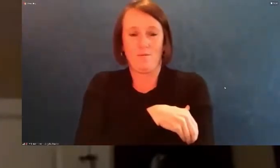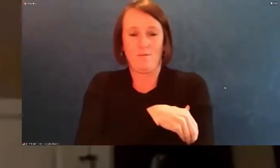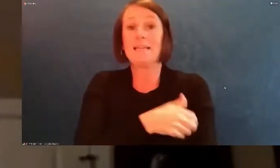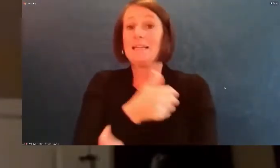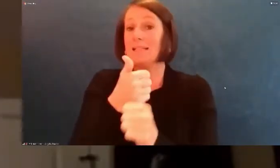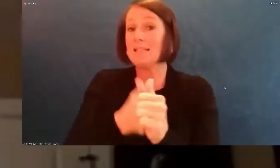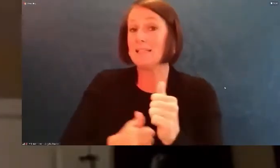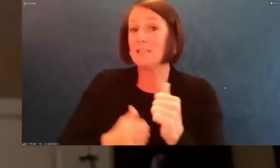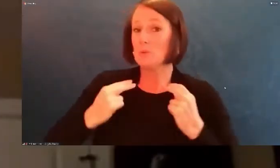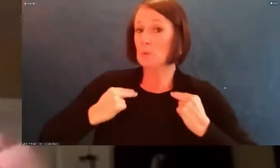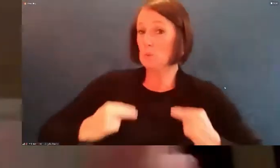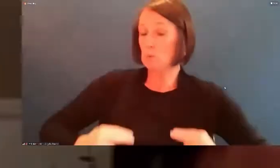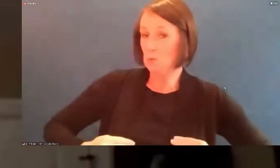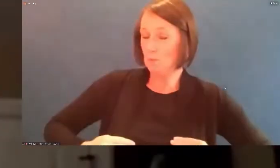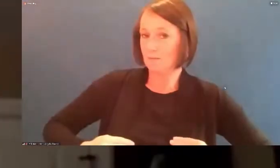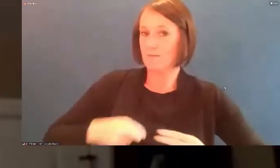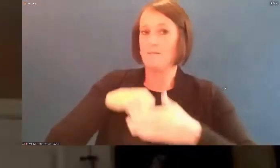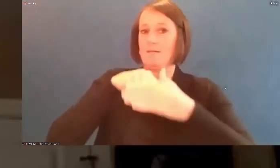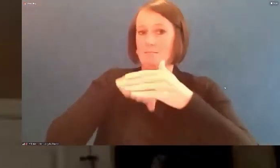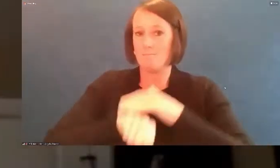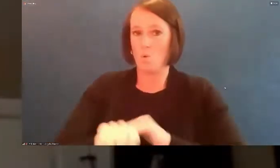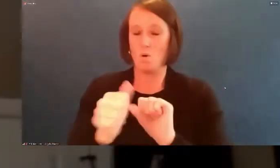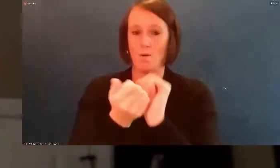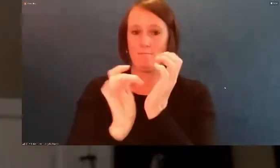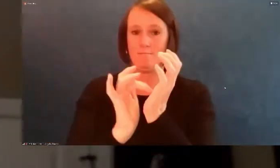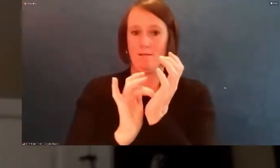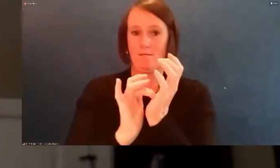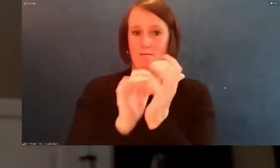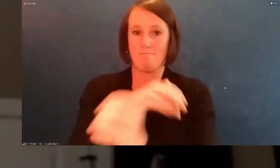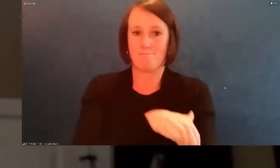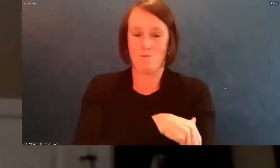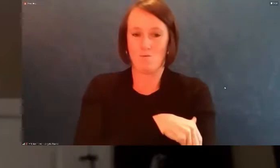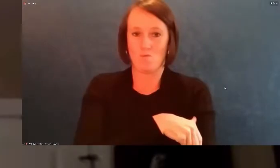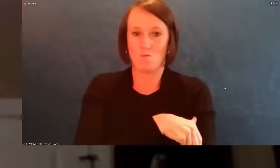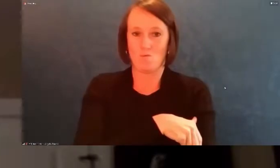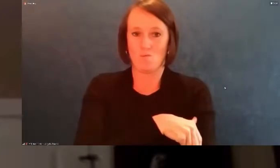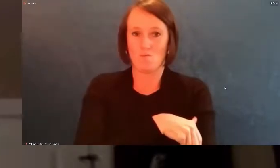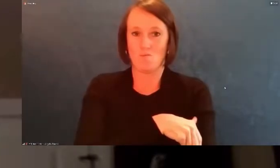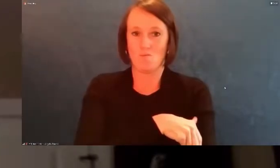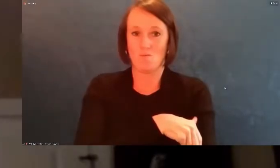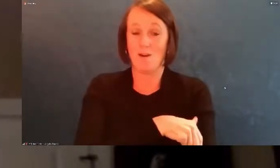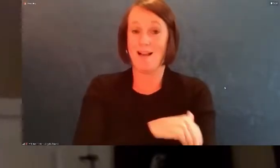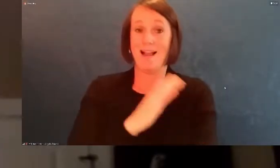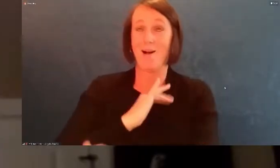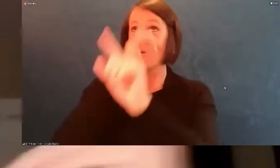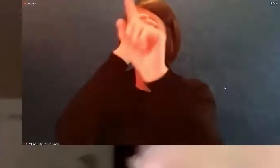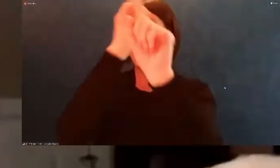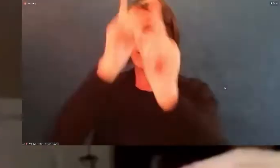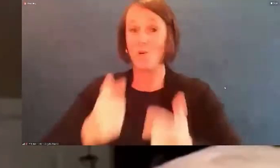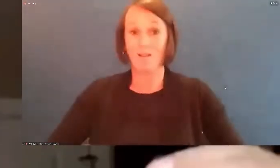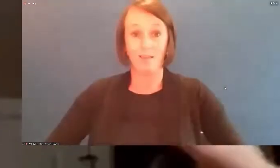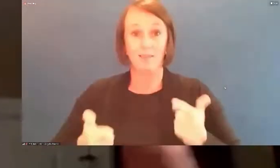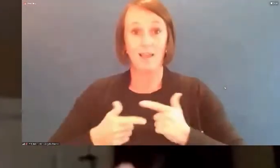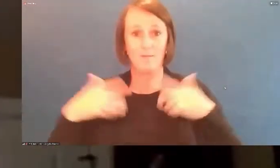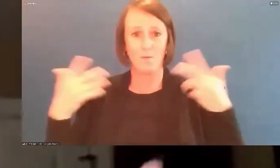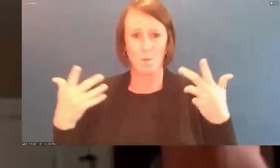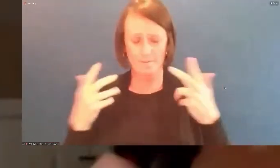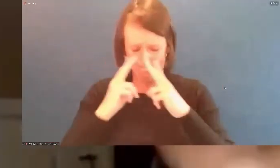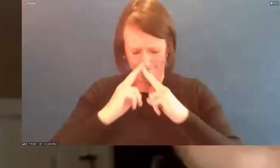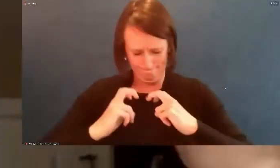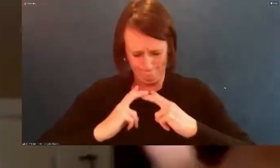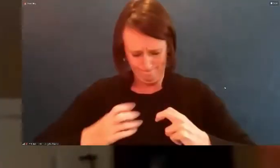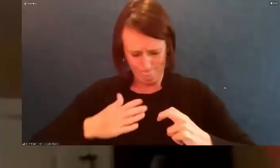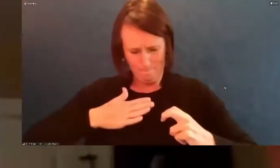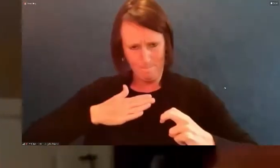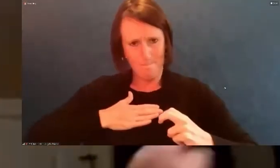job in this life is to figure out what our medicine power is and to develop it. And that means asking